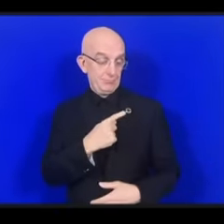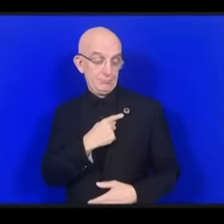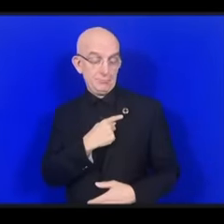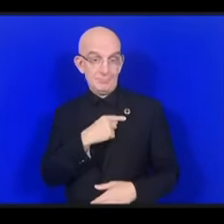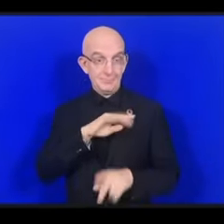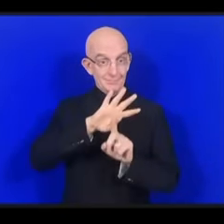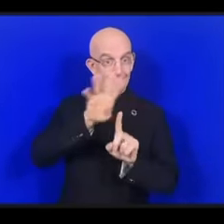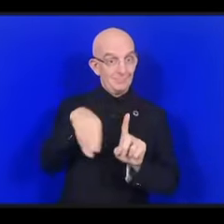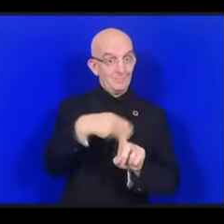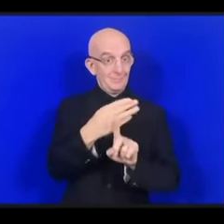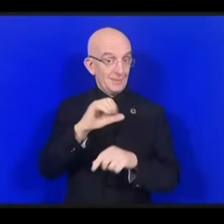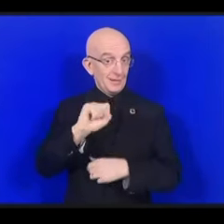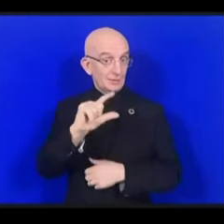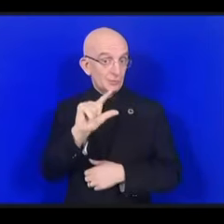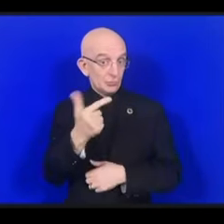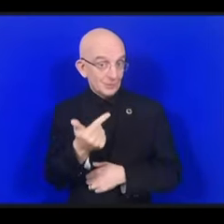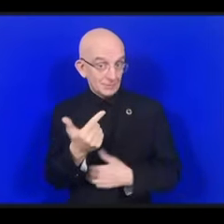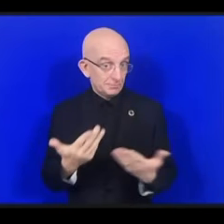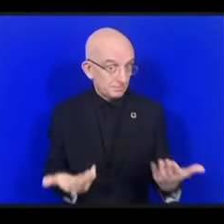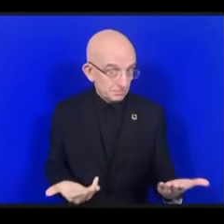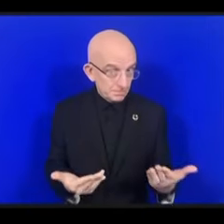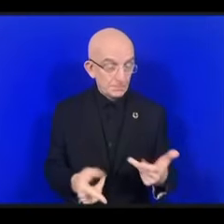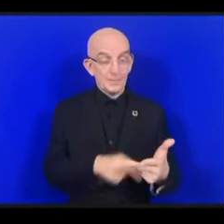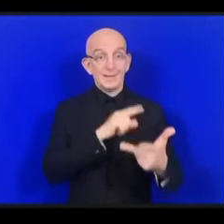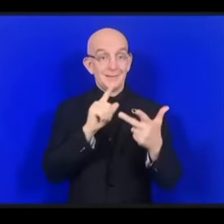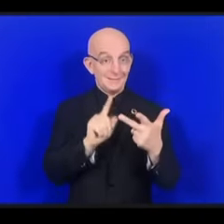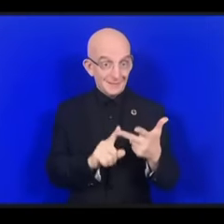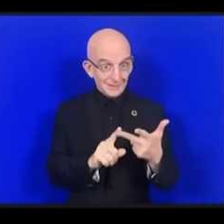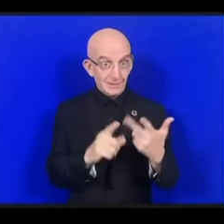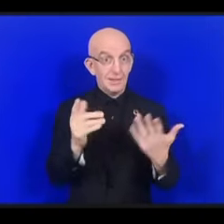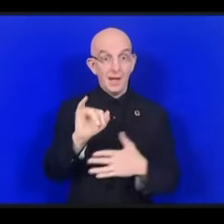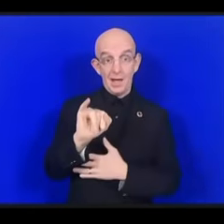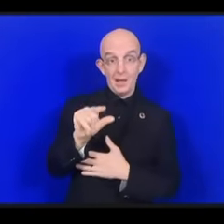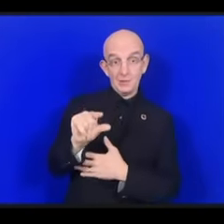Global Digital Compact and the Summit of the Future?